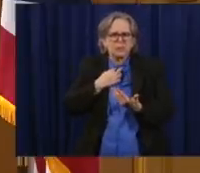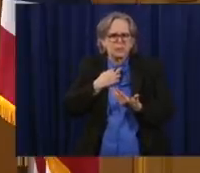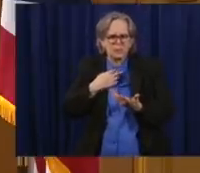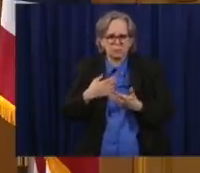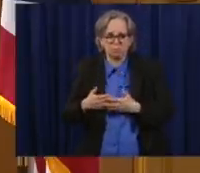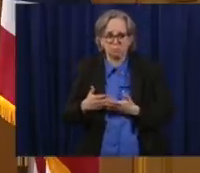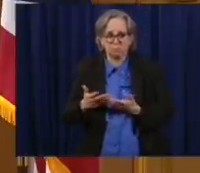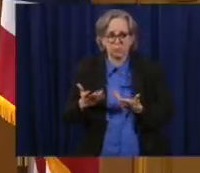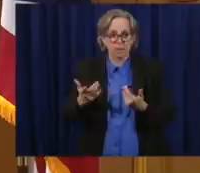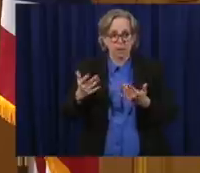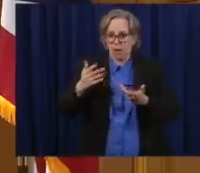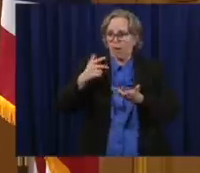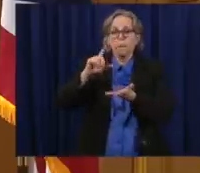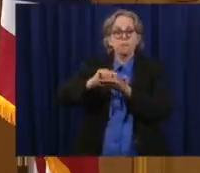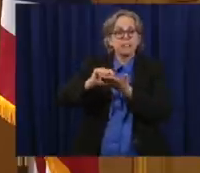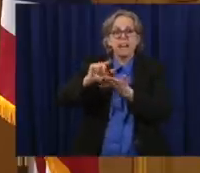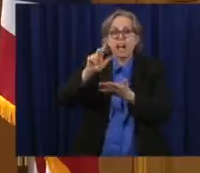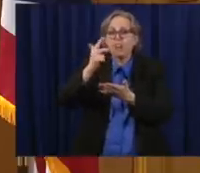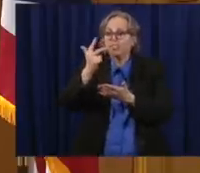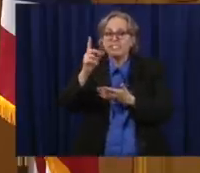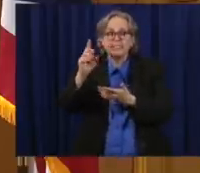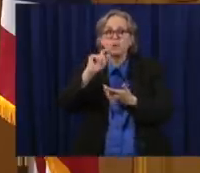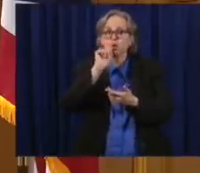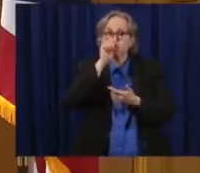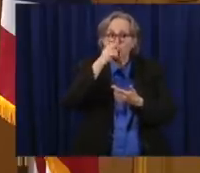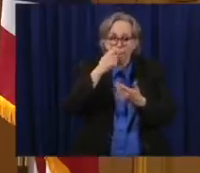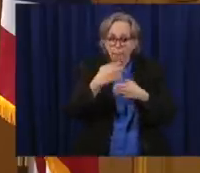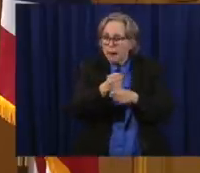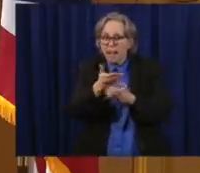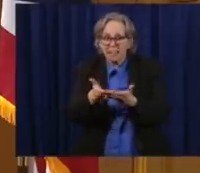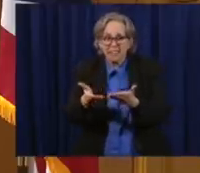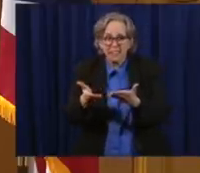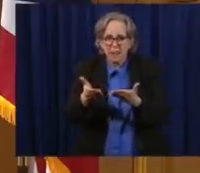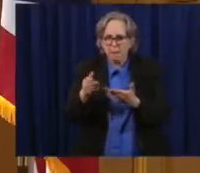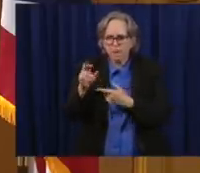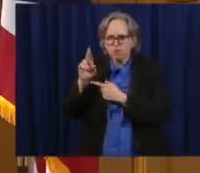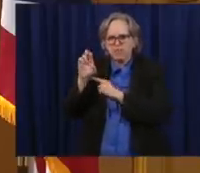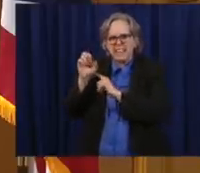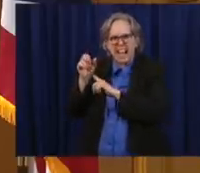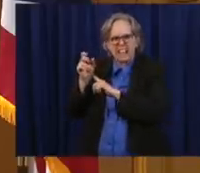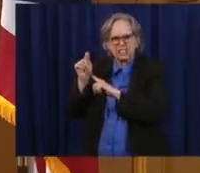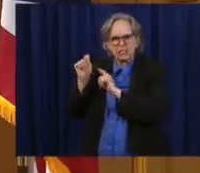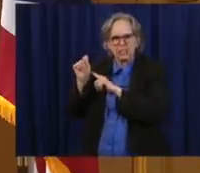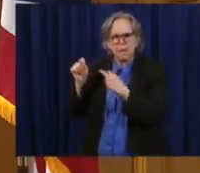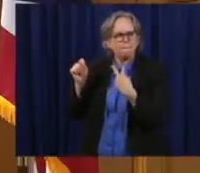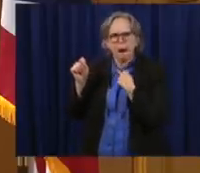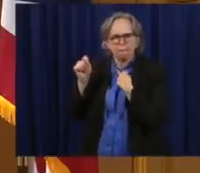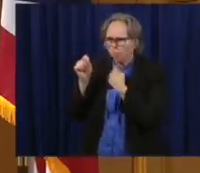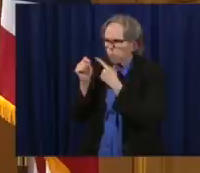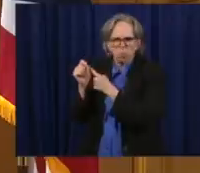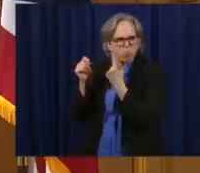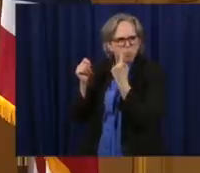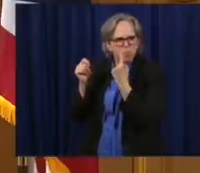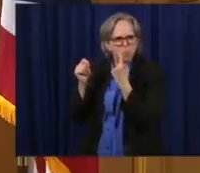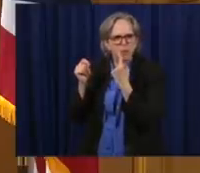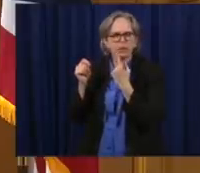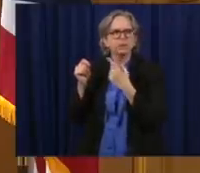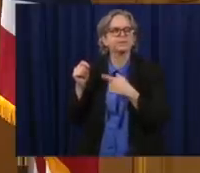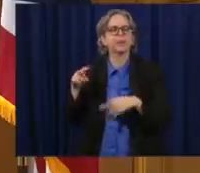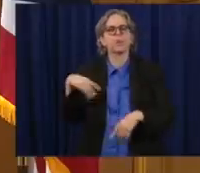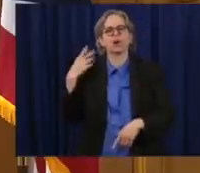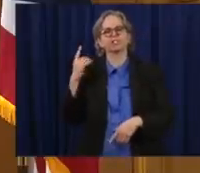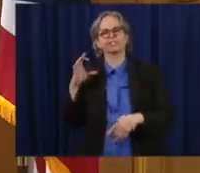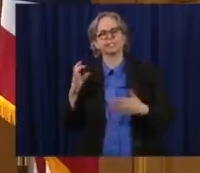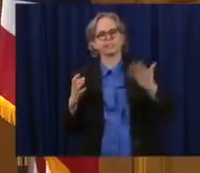other things in Ohio, the reagent is a problem that we have to go to Washington and see, with the FDA as far